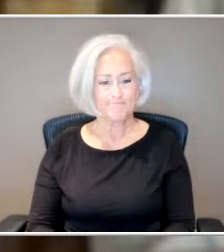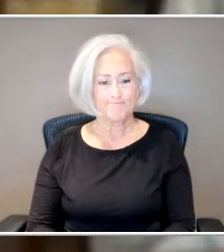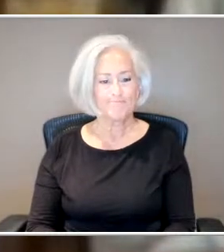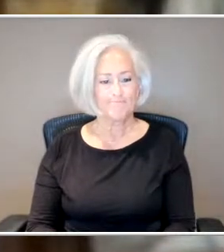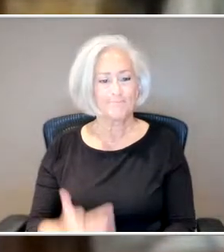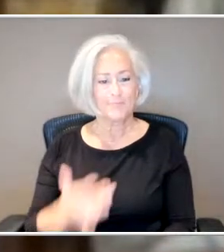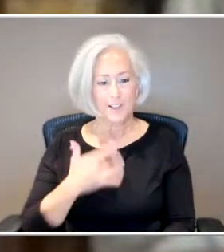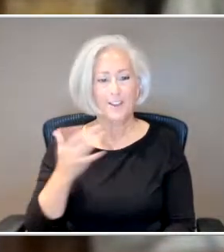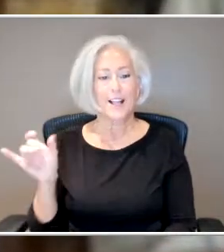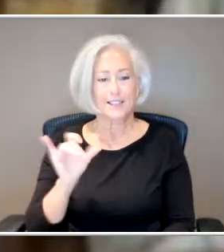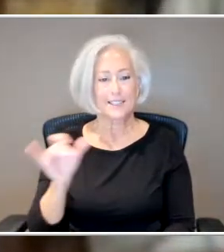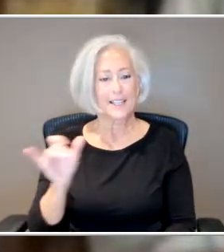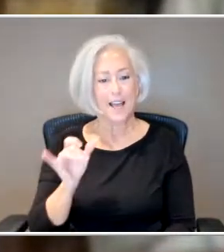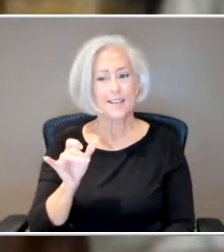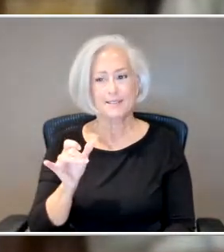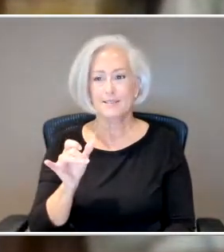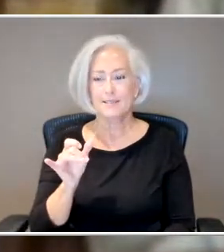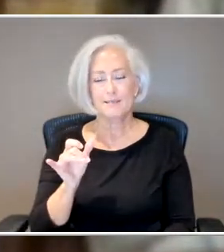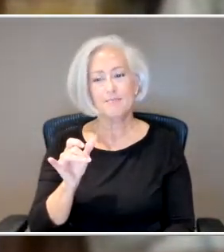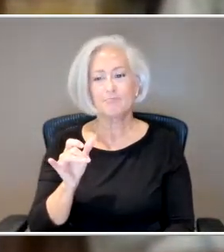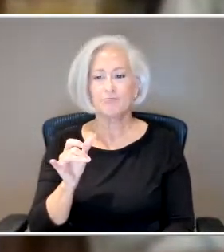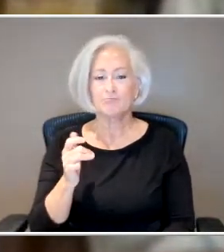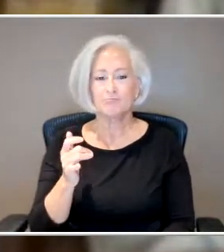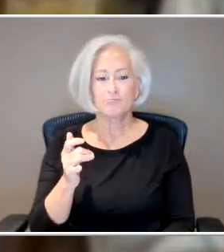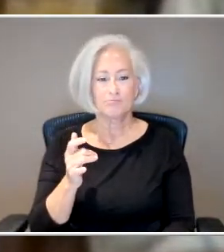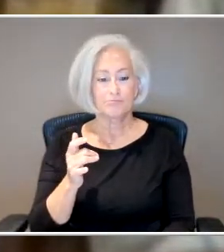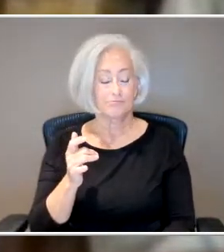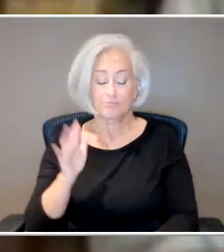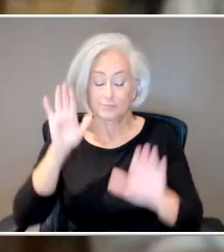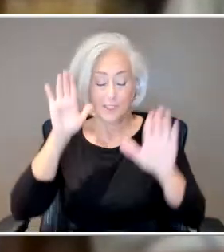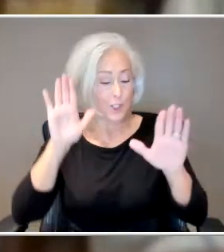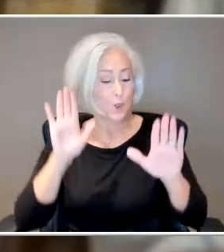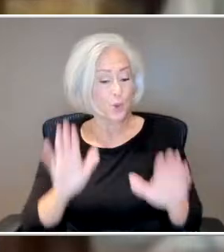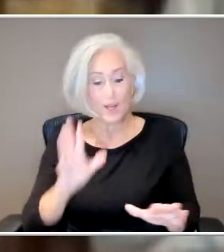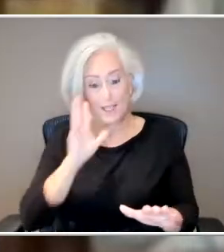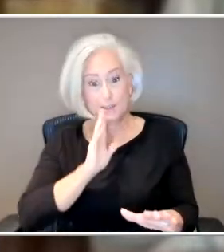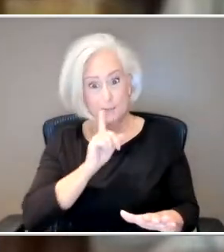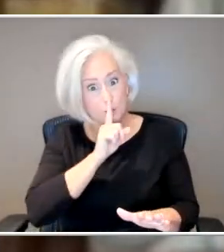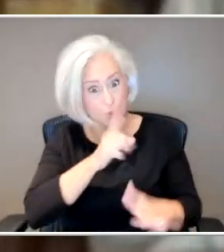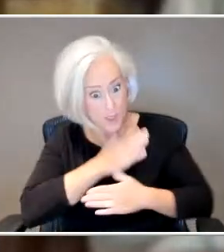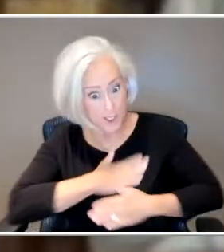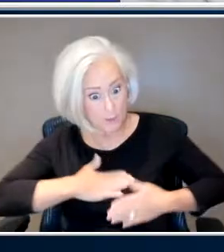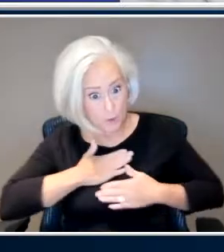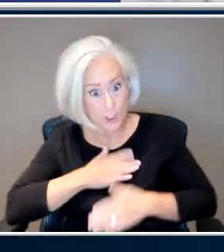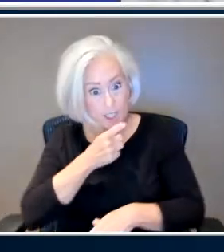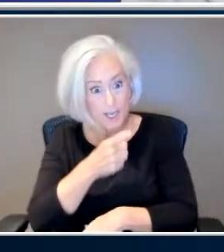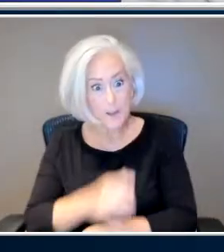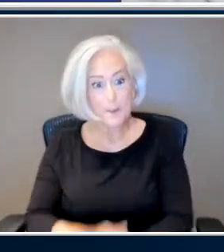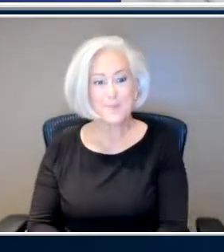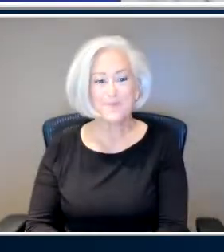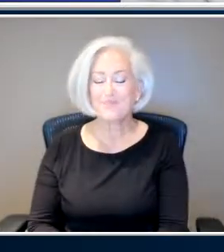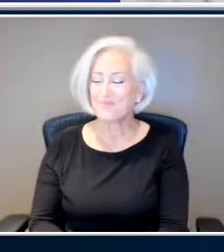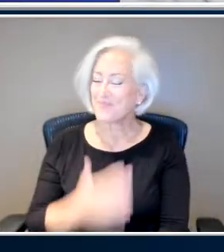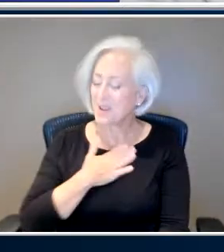It really was. It was a great experience. I appreciate it, Doctor. My